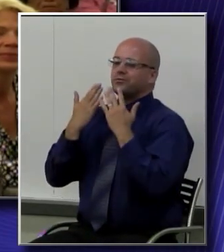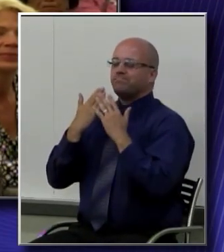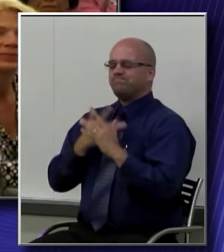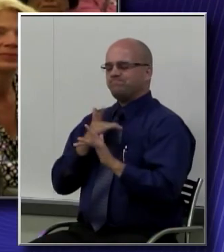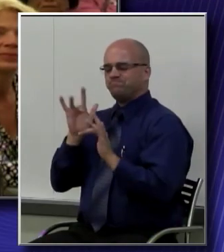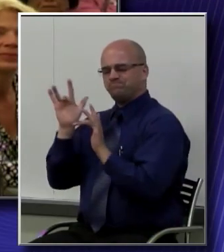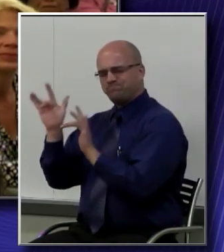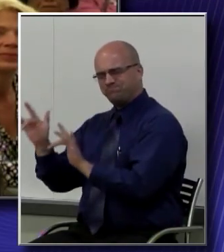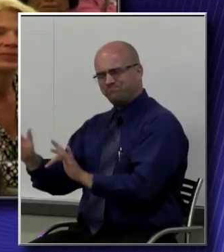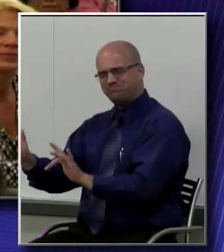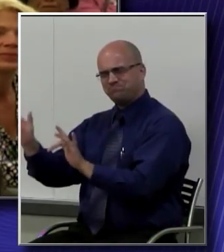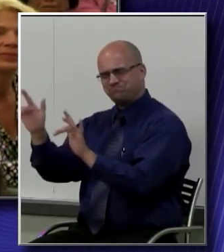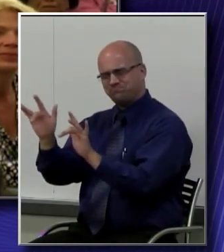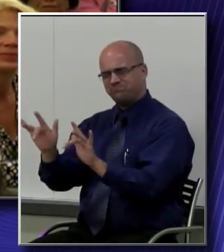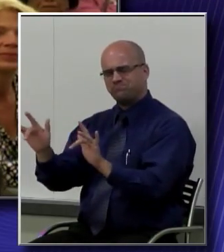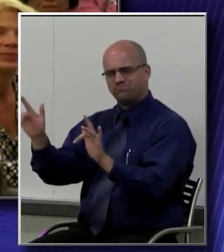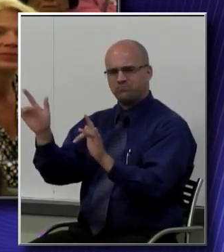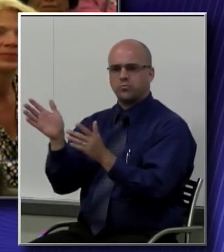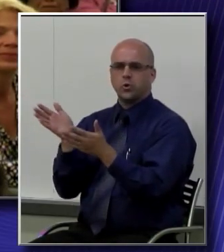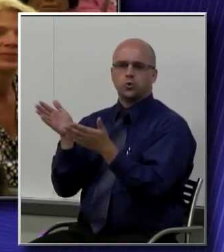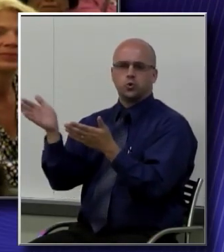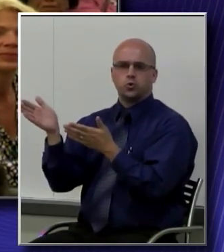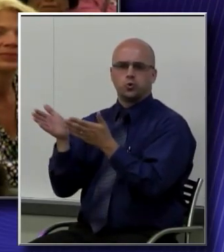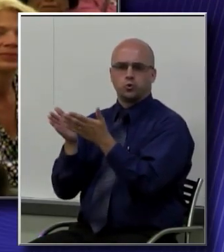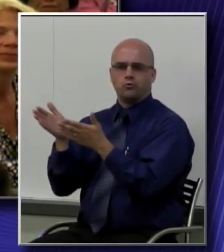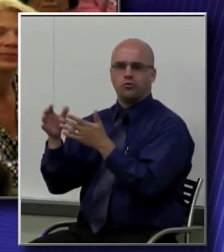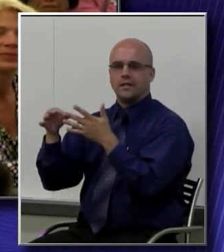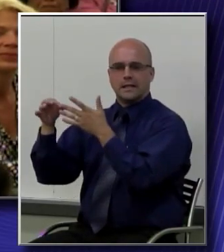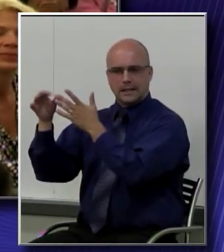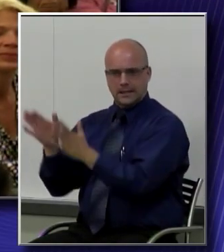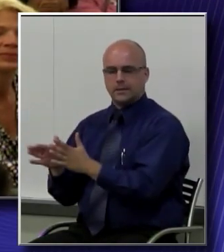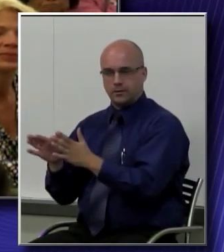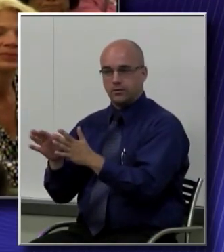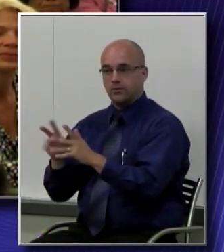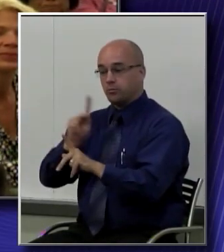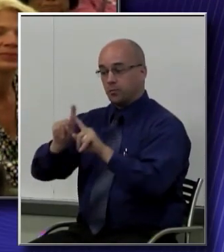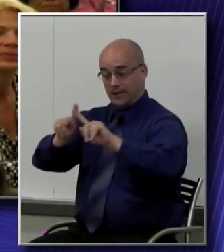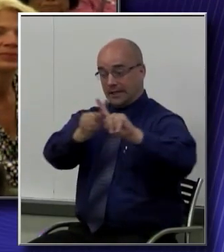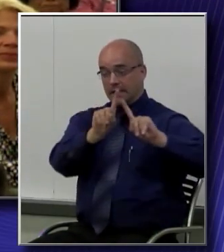compassionate servant leader who values diversity.